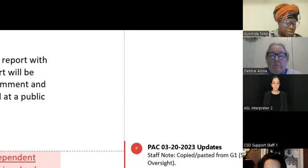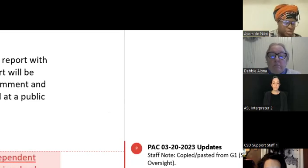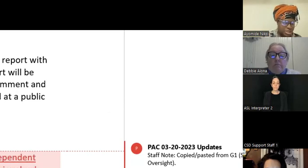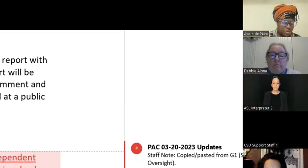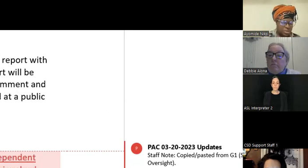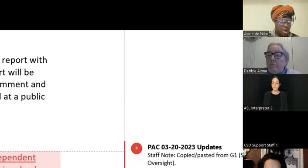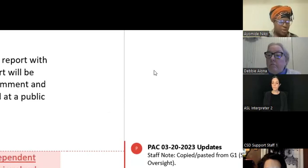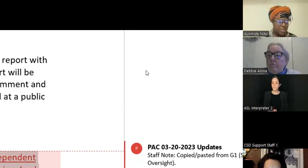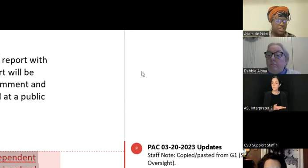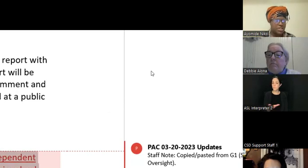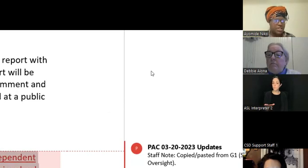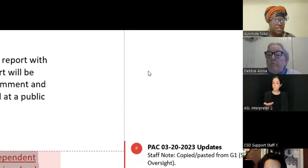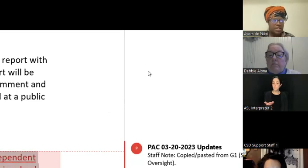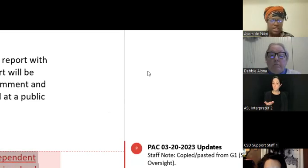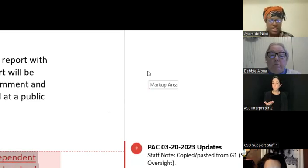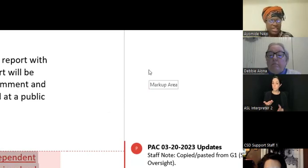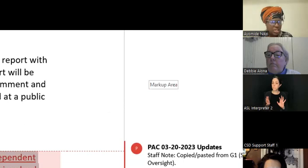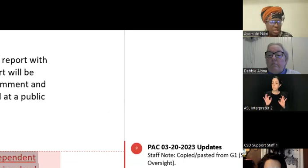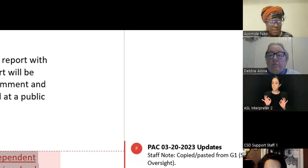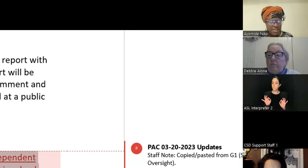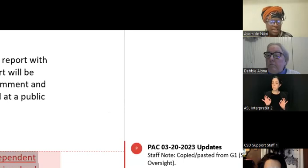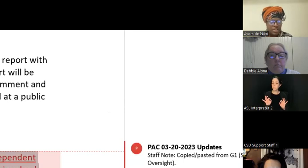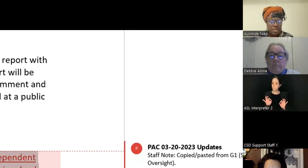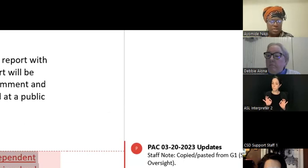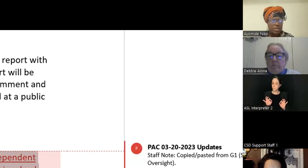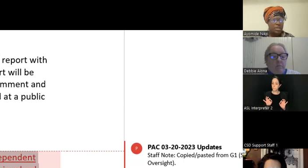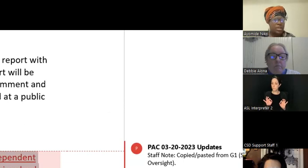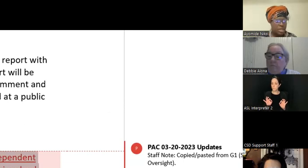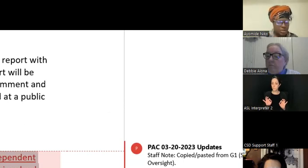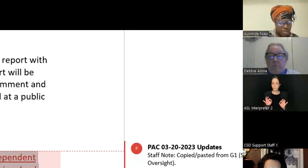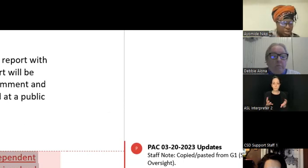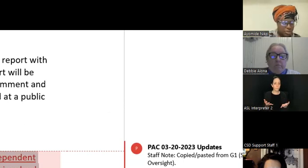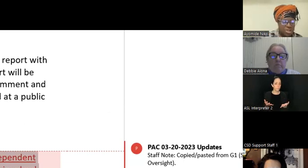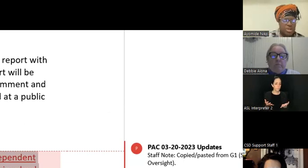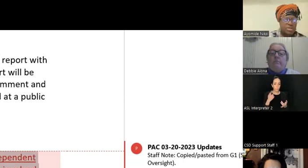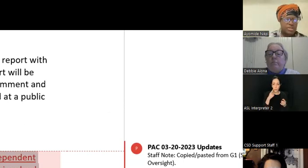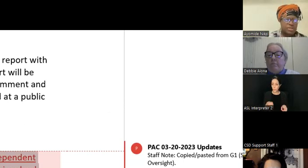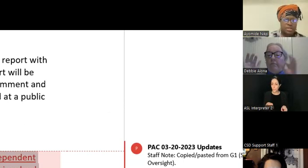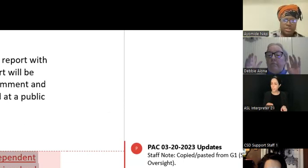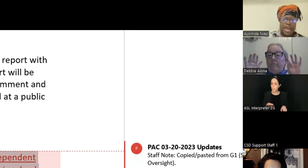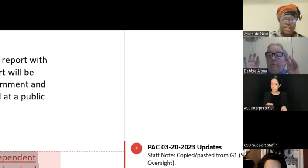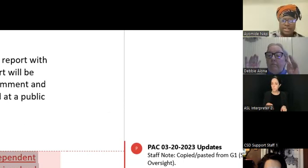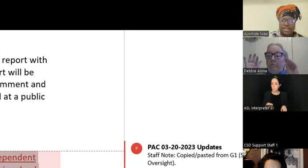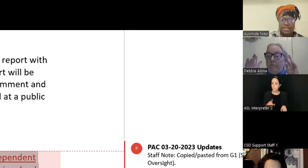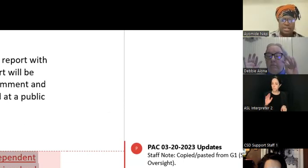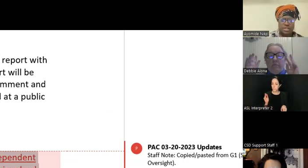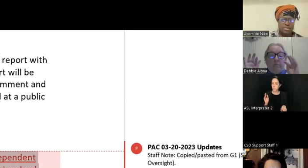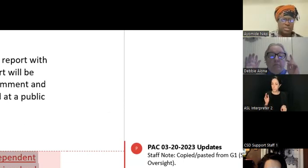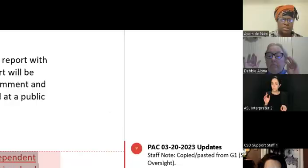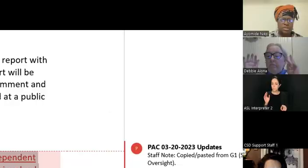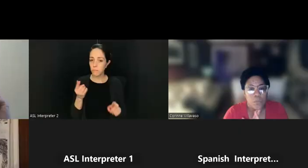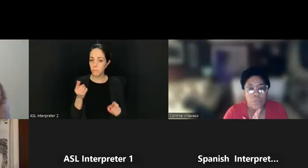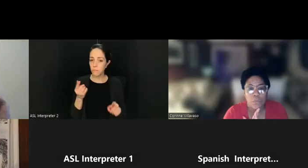Is there general opposition to this, the addition of this section? Is there general agreement to add this